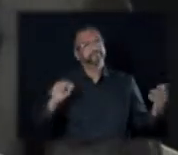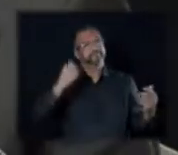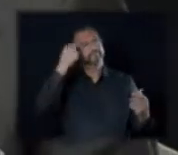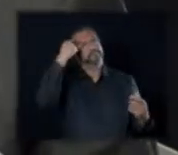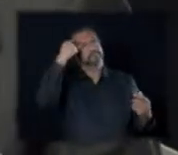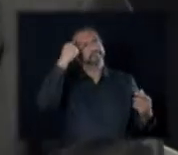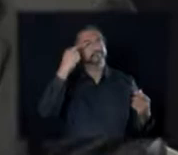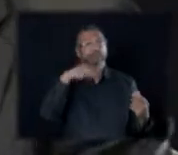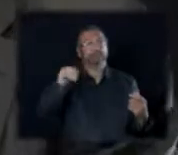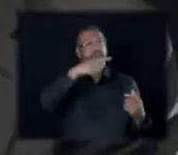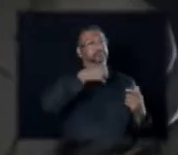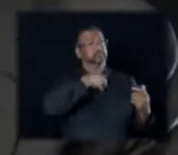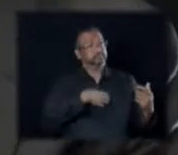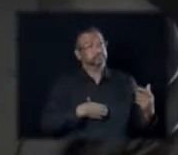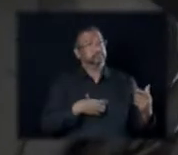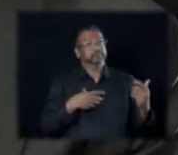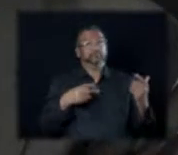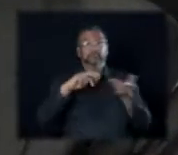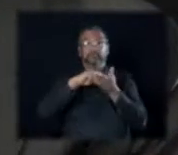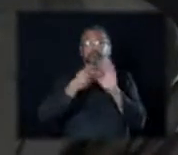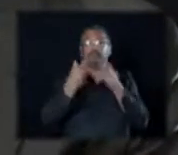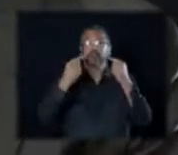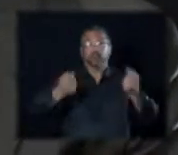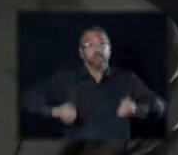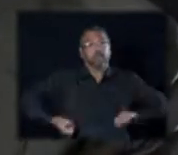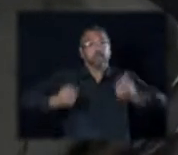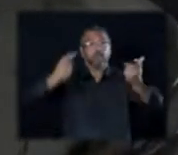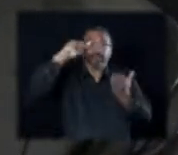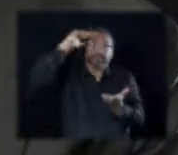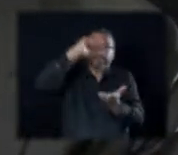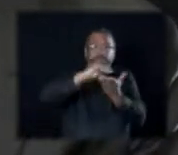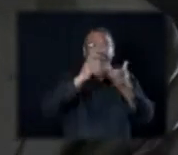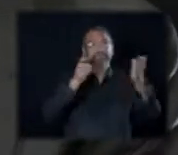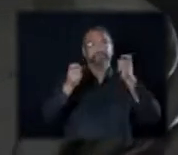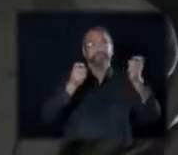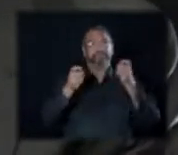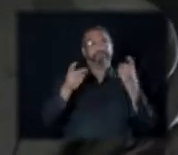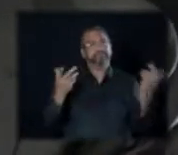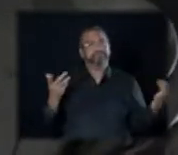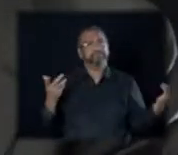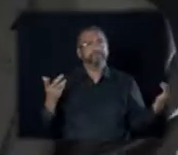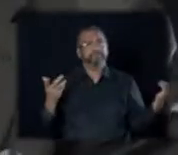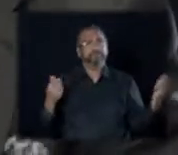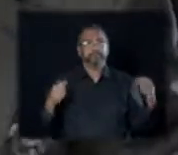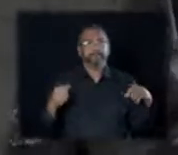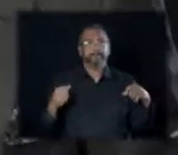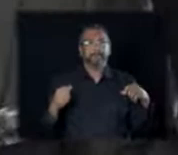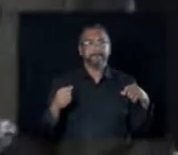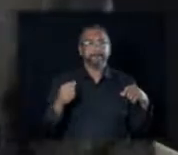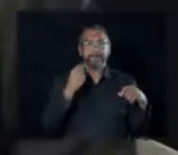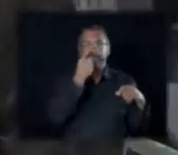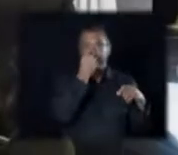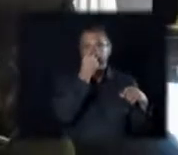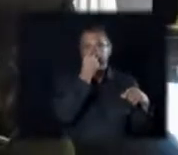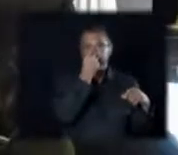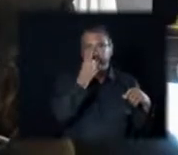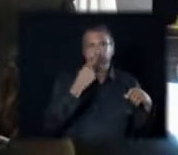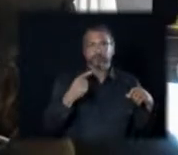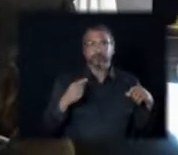believe that the desire of everybody is to minimize the expenses, unnecessary